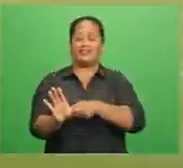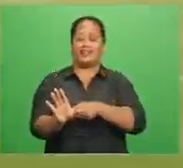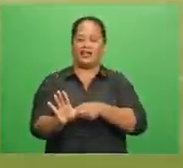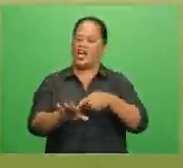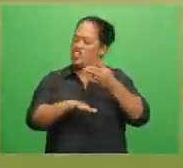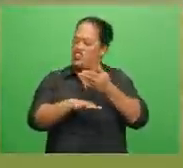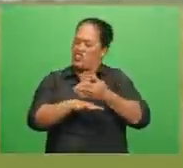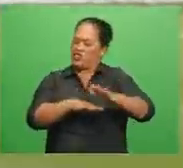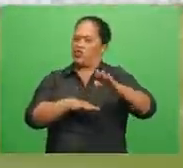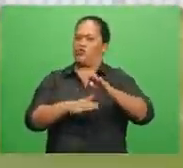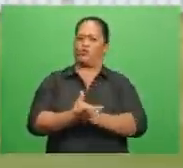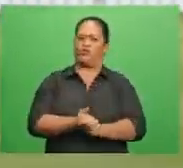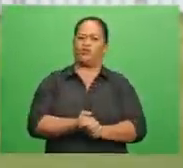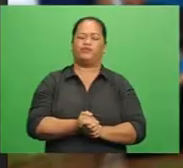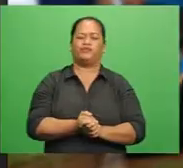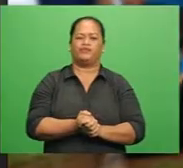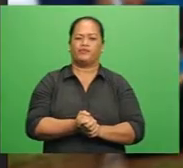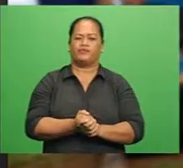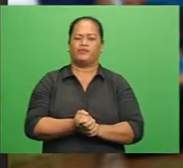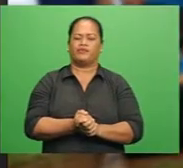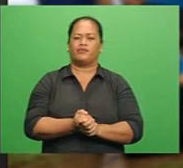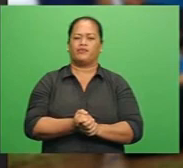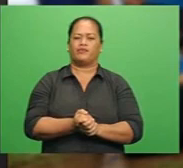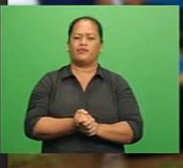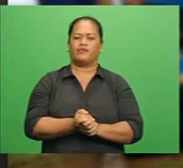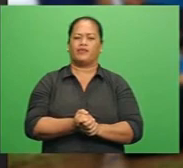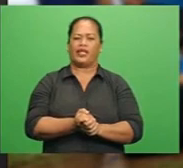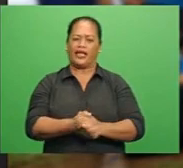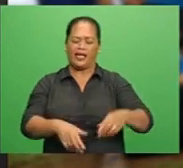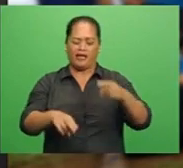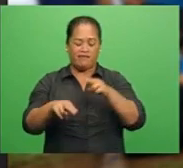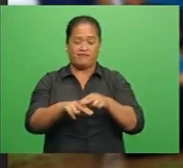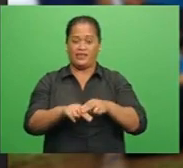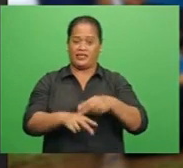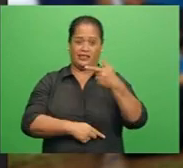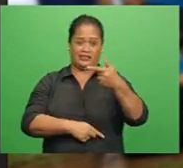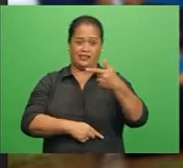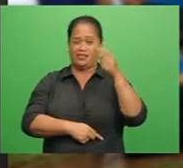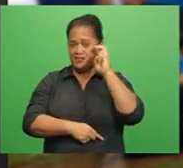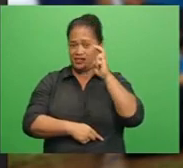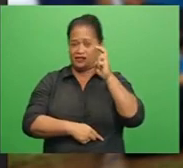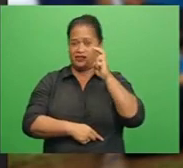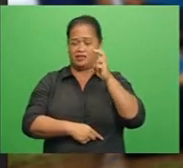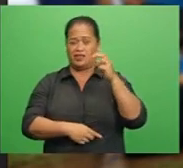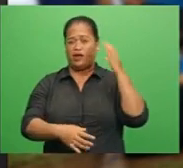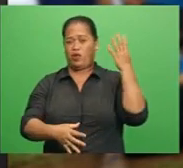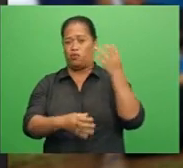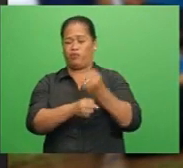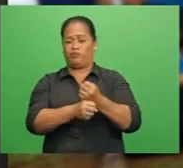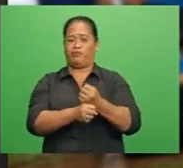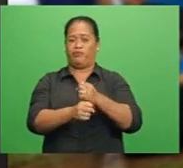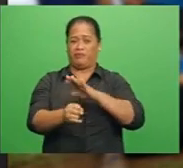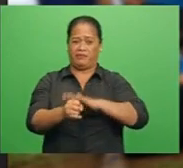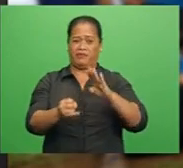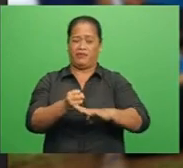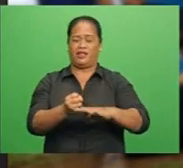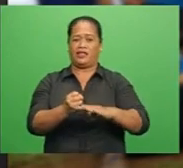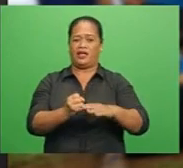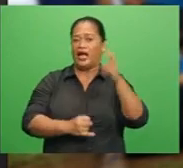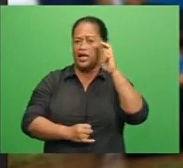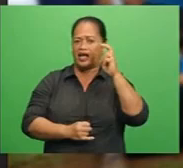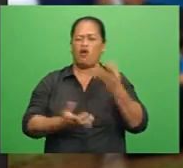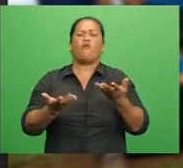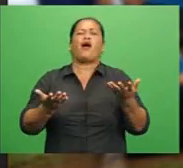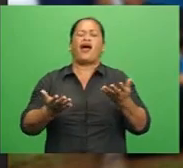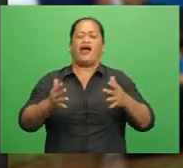Dhama, FBC Sports. The Fiji Sevens training squad ended the 2020 season at Mount Korumbamba yesterday without